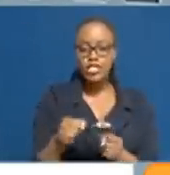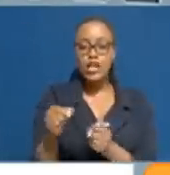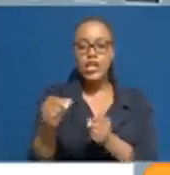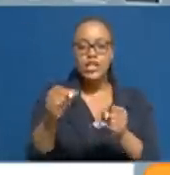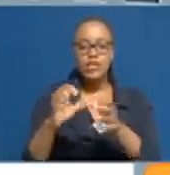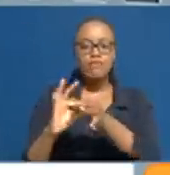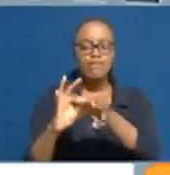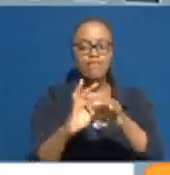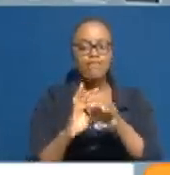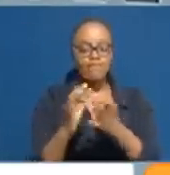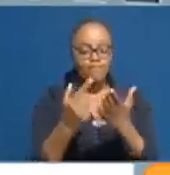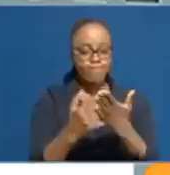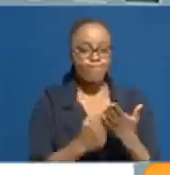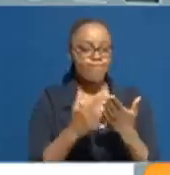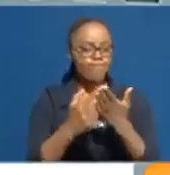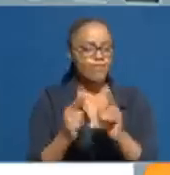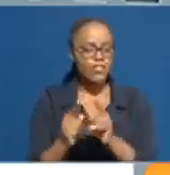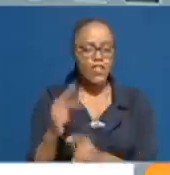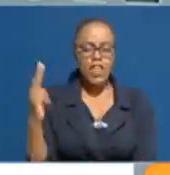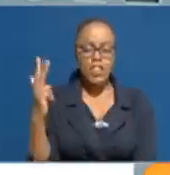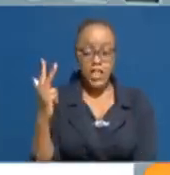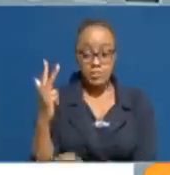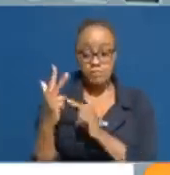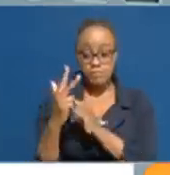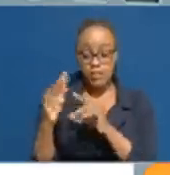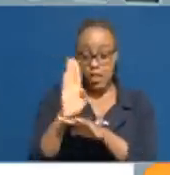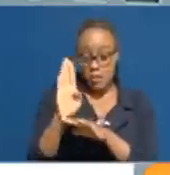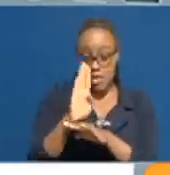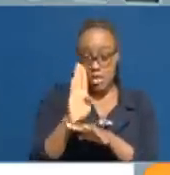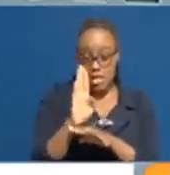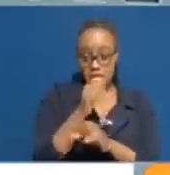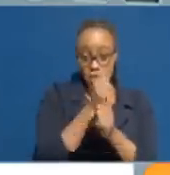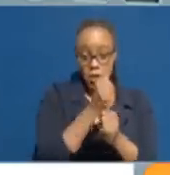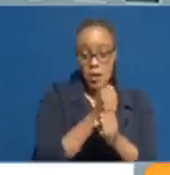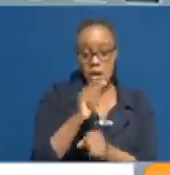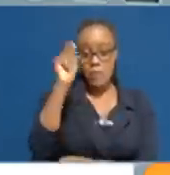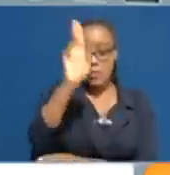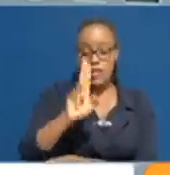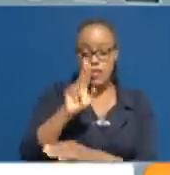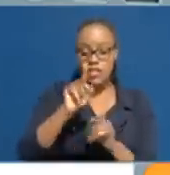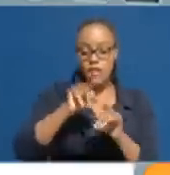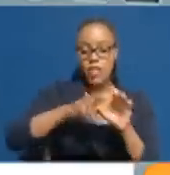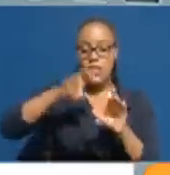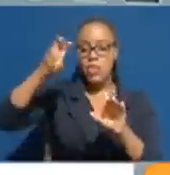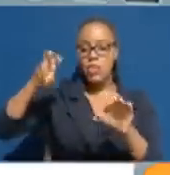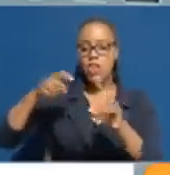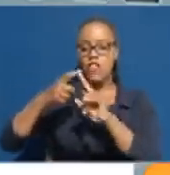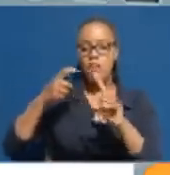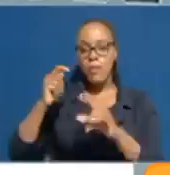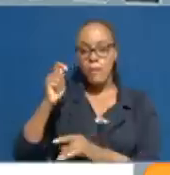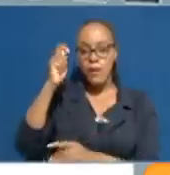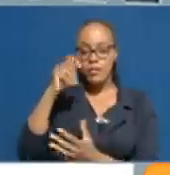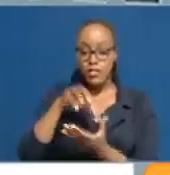talks. The meetings highlighted the trio's busy schedule as President Kenyatta prepares for his exit from power at a